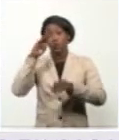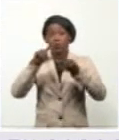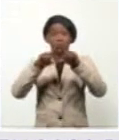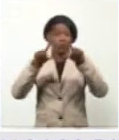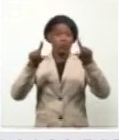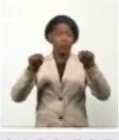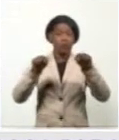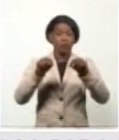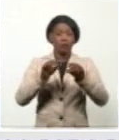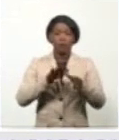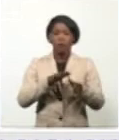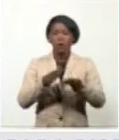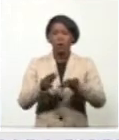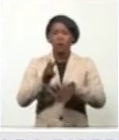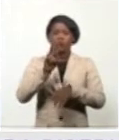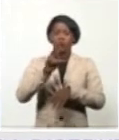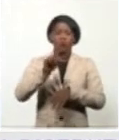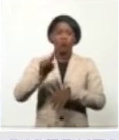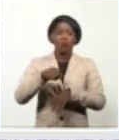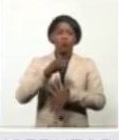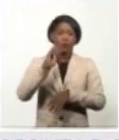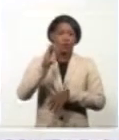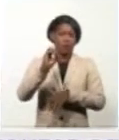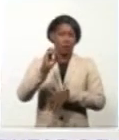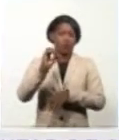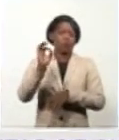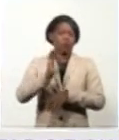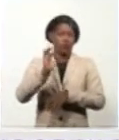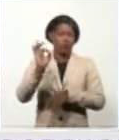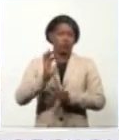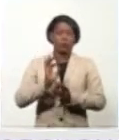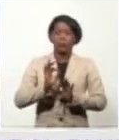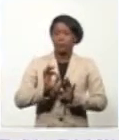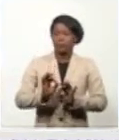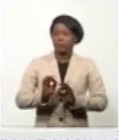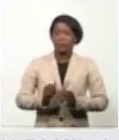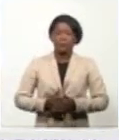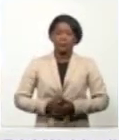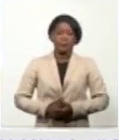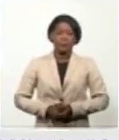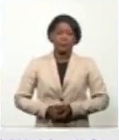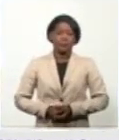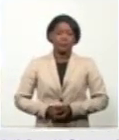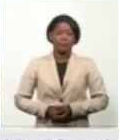1,963 people have been positive for COVID-19 in Cuba.